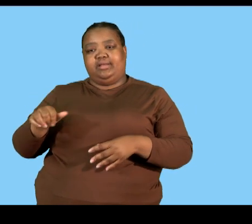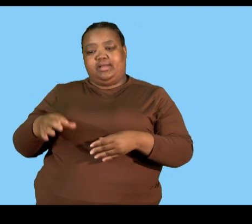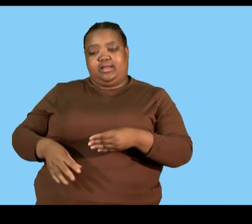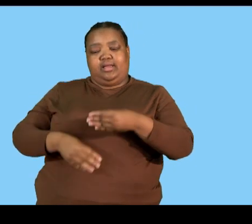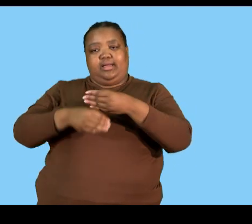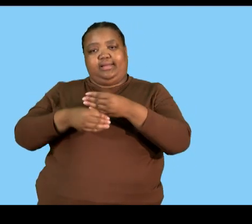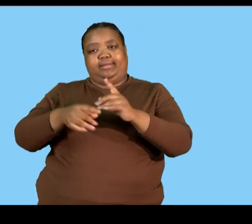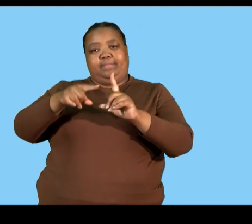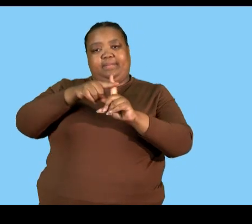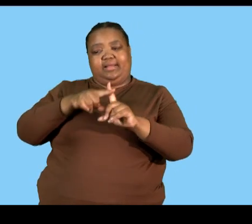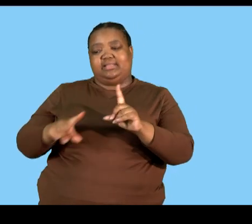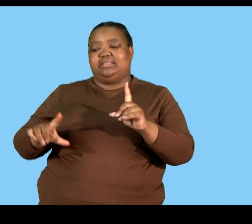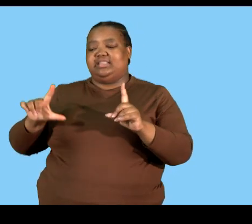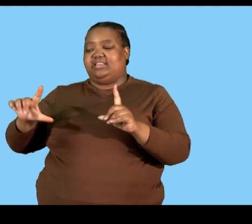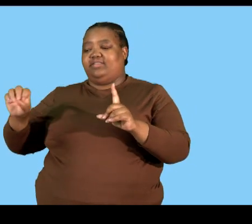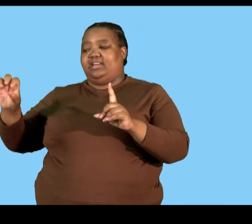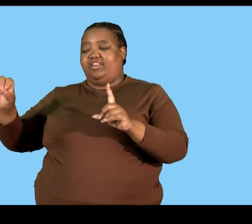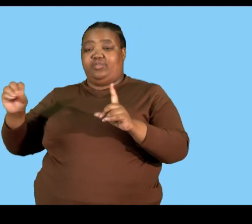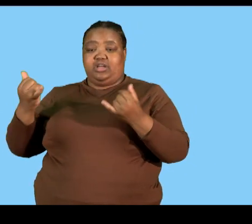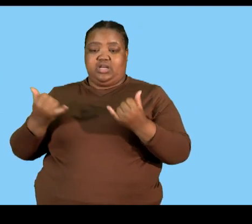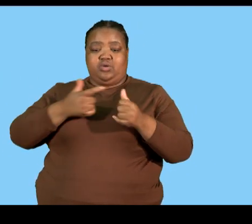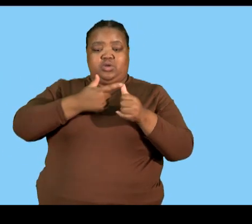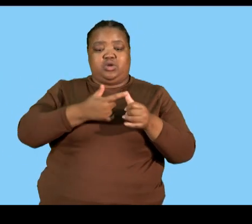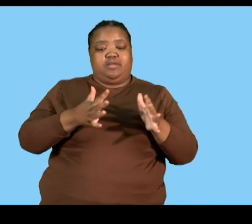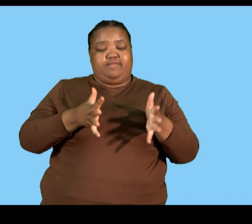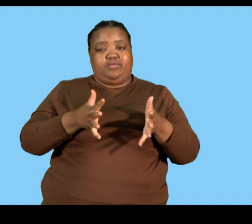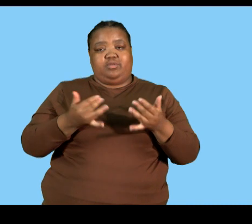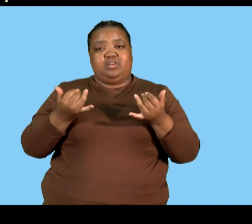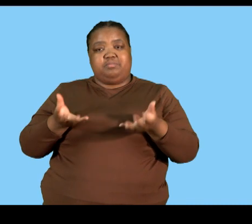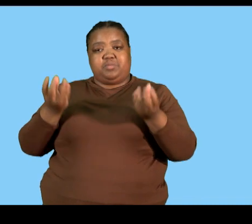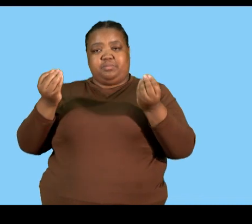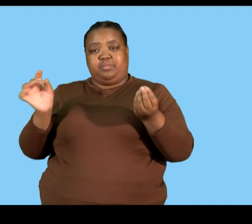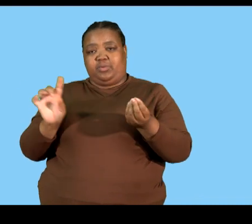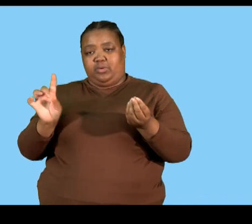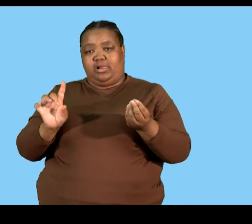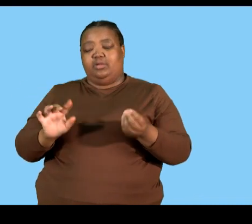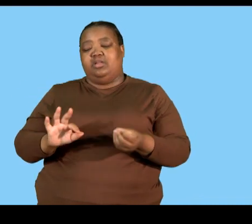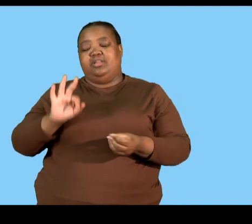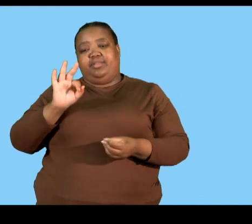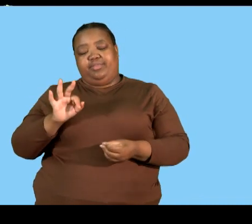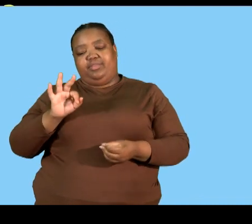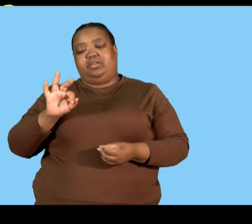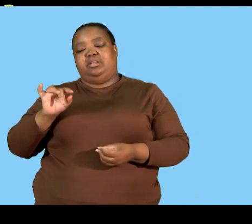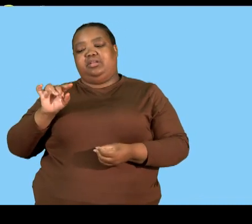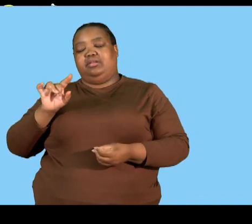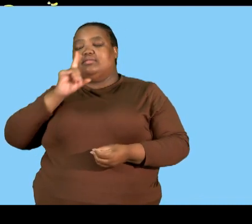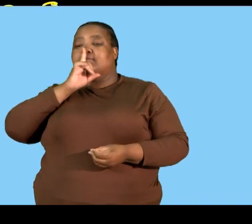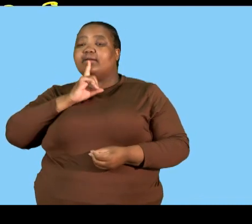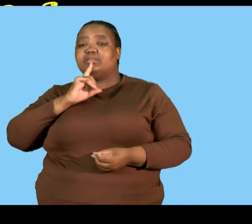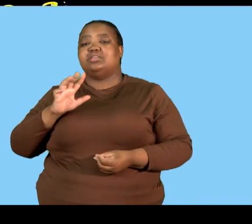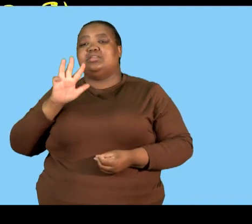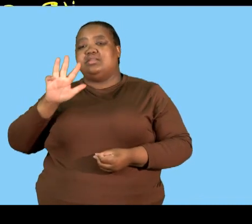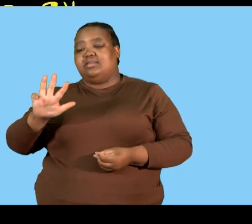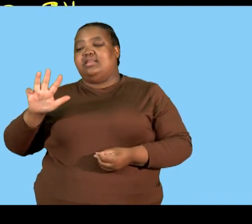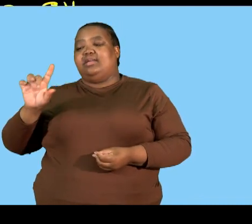3,211 and add it with the 700 that we have just calculated. It will give you an amount of